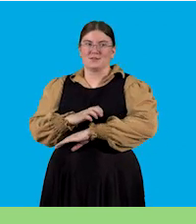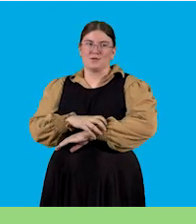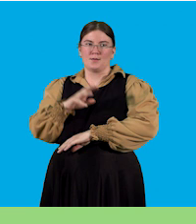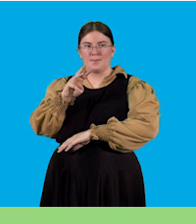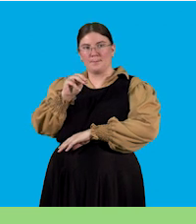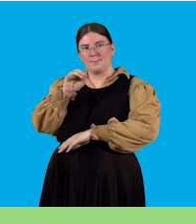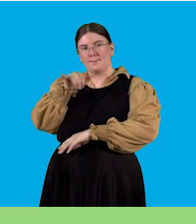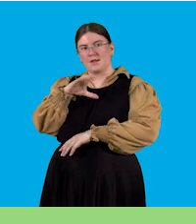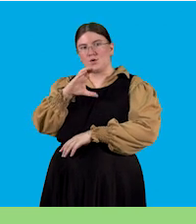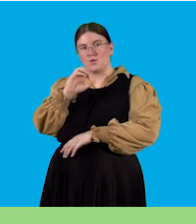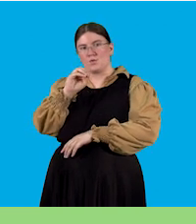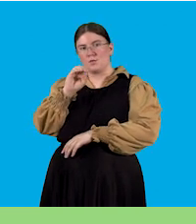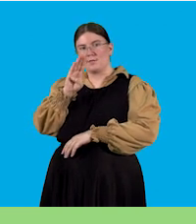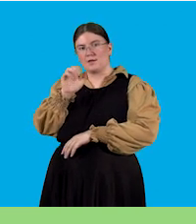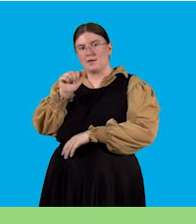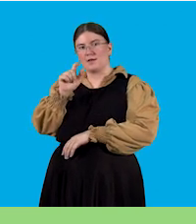the bacteria,